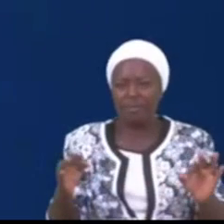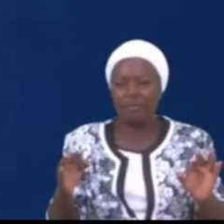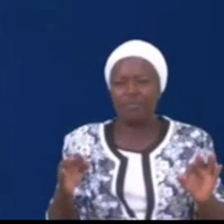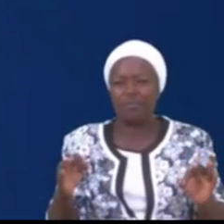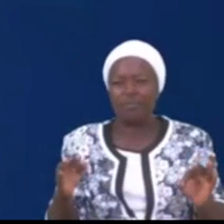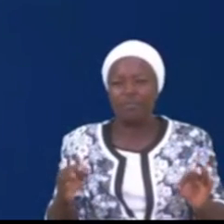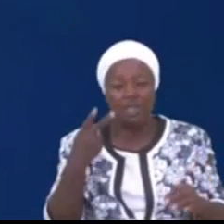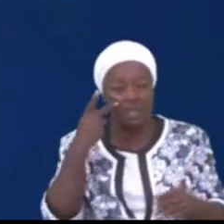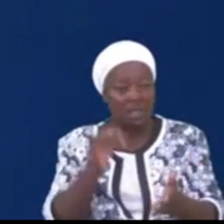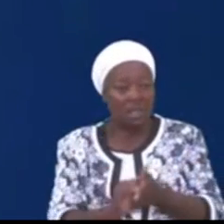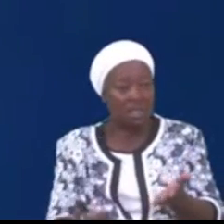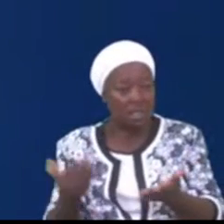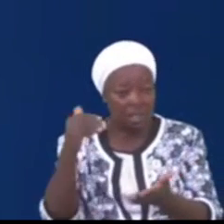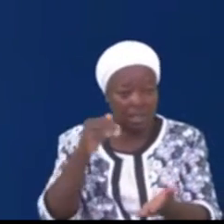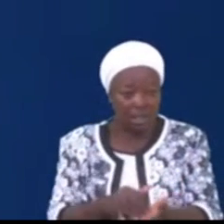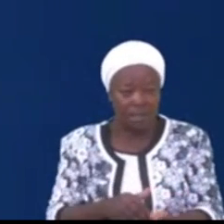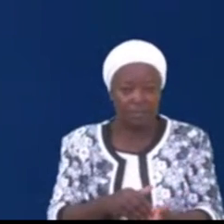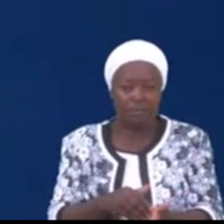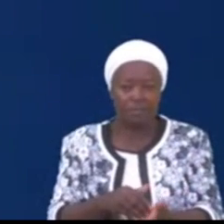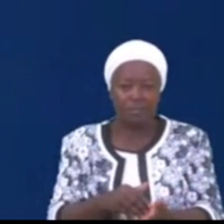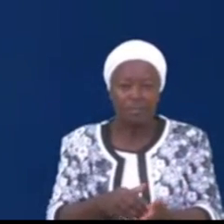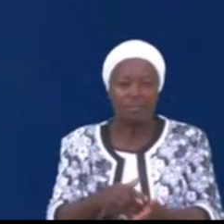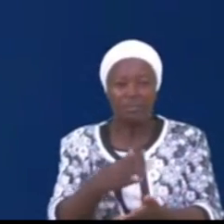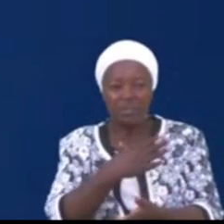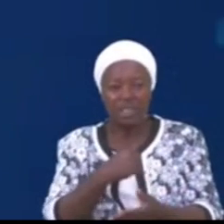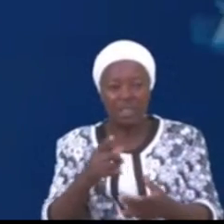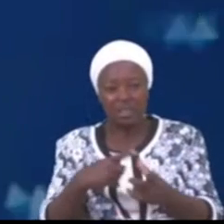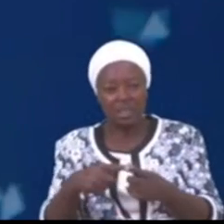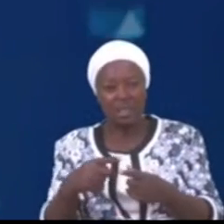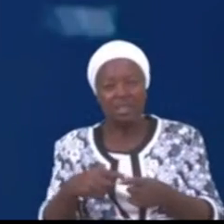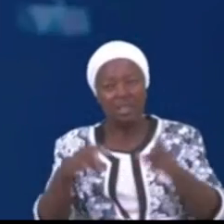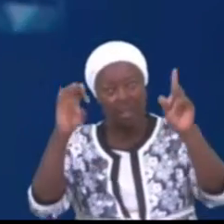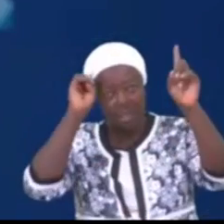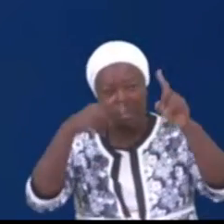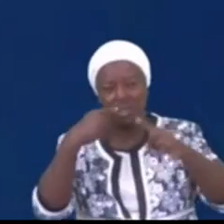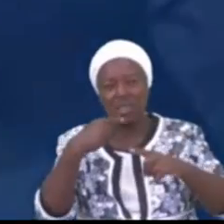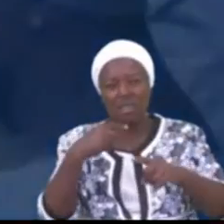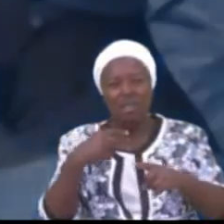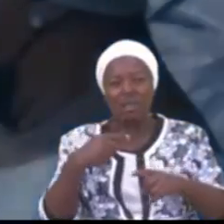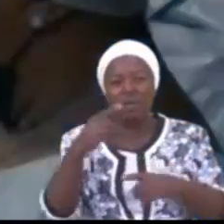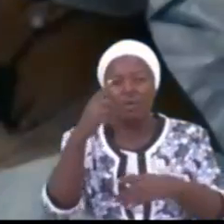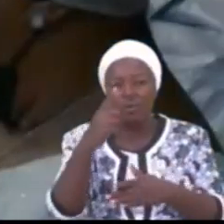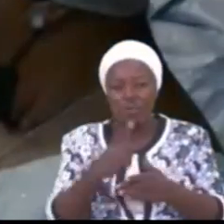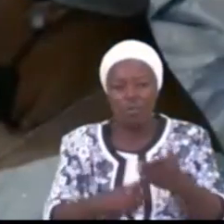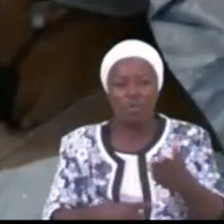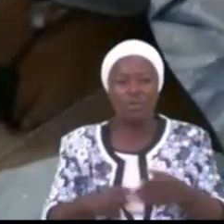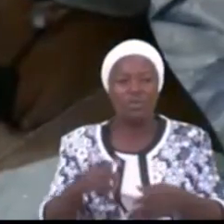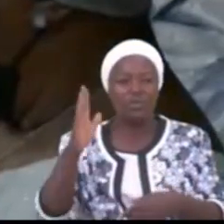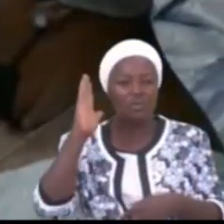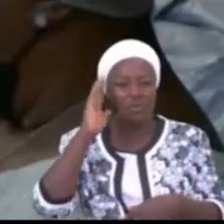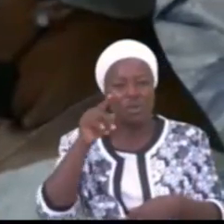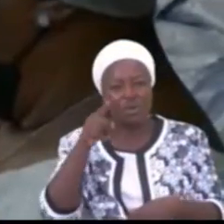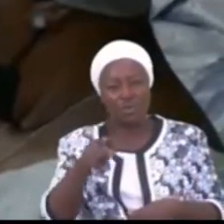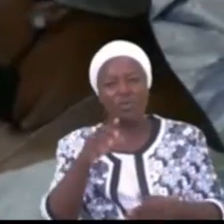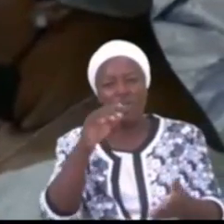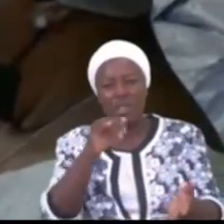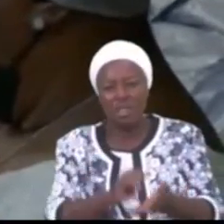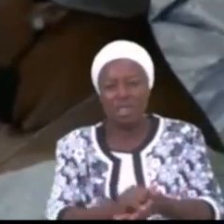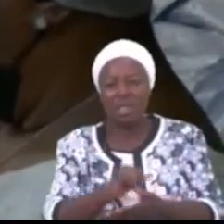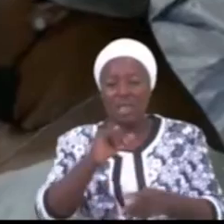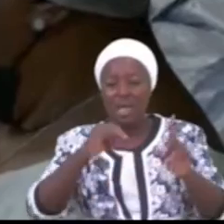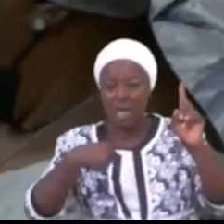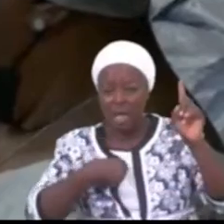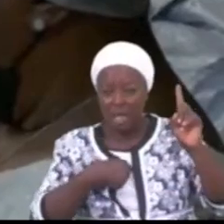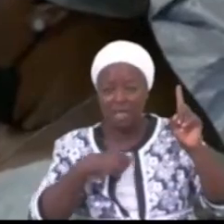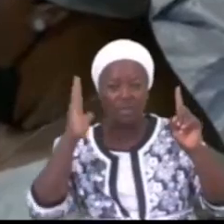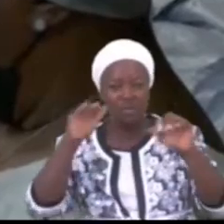that again. And then he said, what will you that I shall do